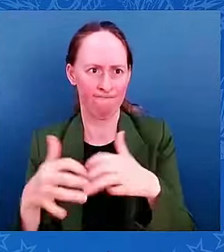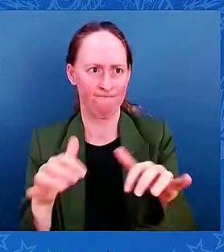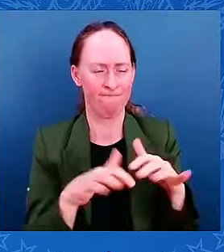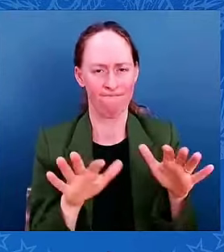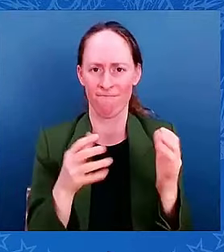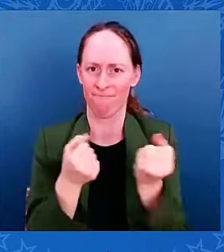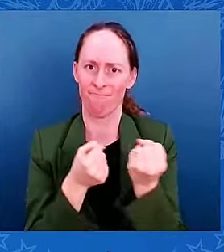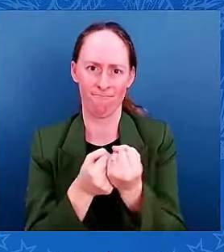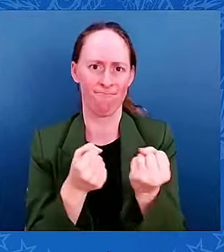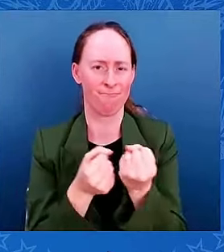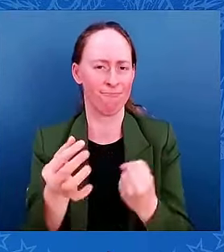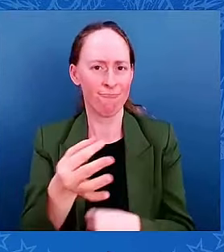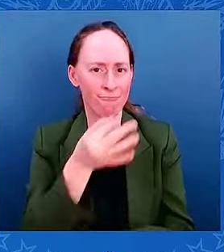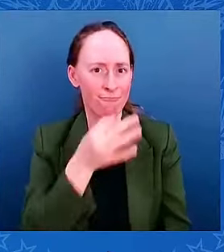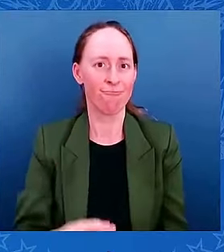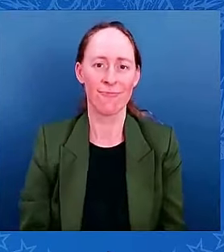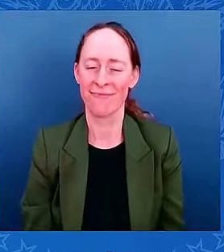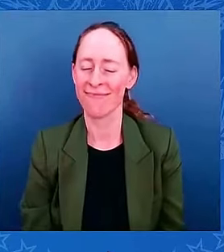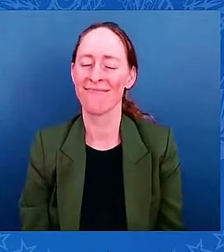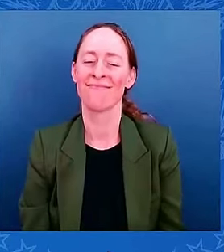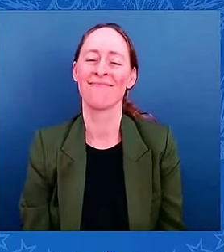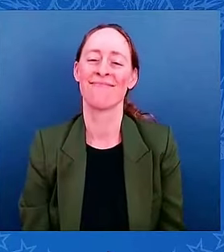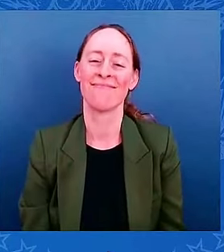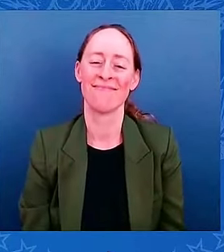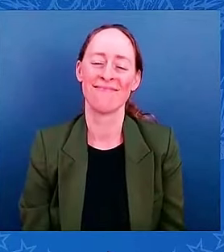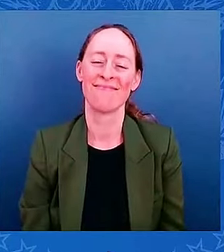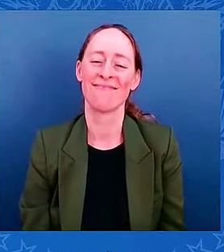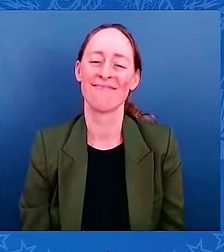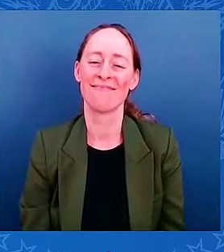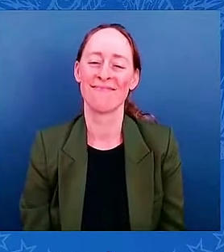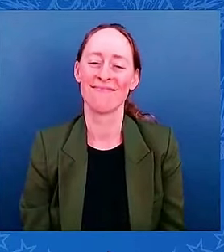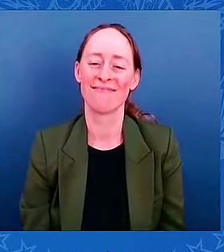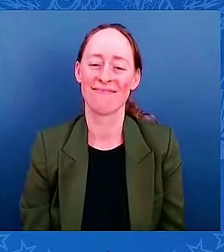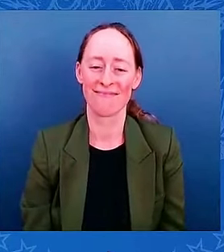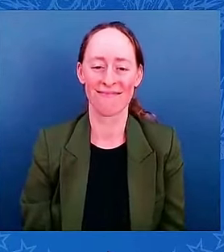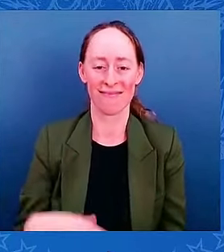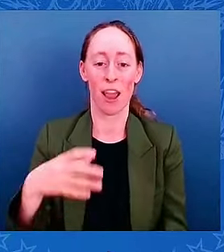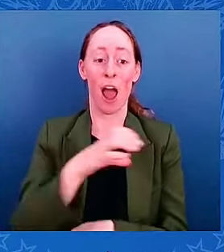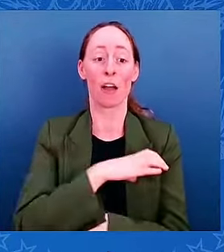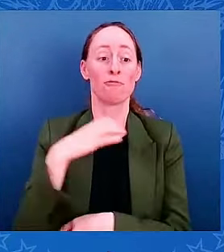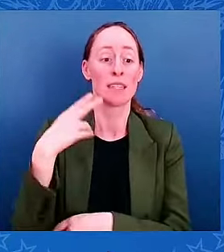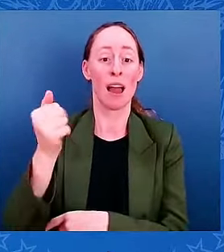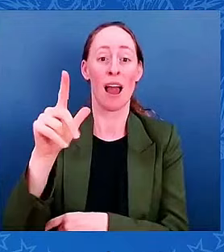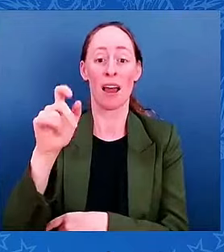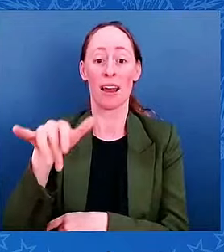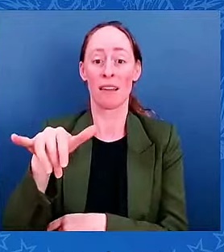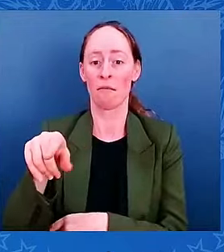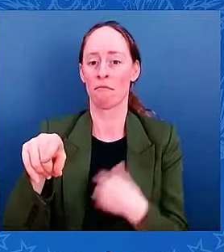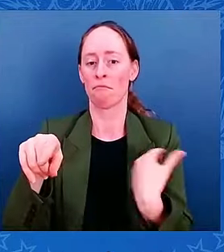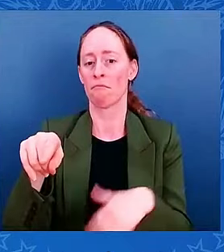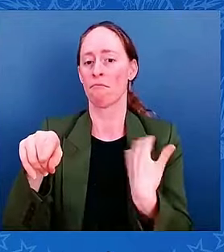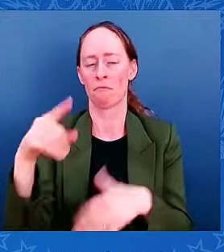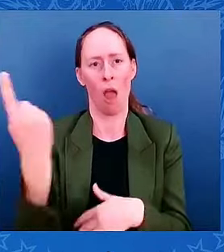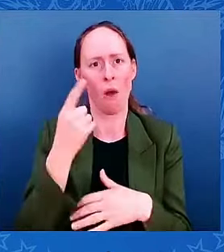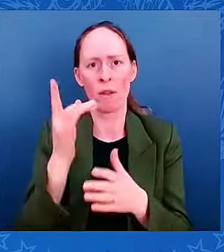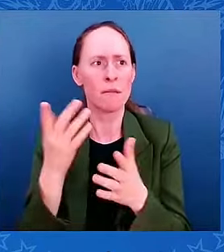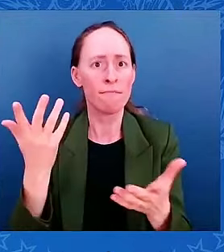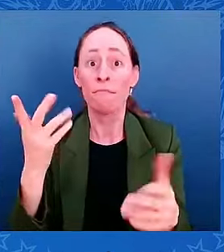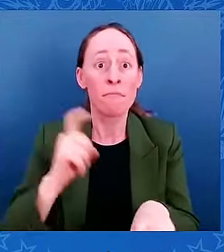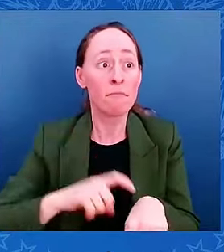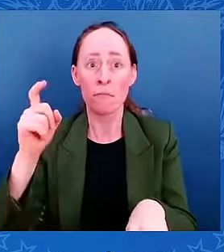great Congress. Haley, who's been there, one of the most enthusiastic people I know. Haley, stand up. Stand up,